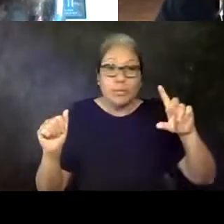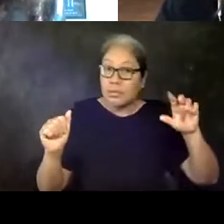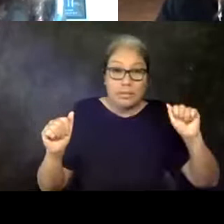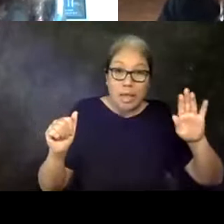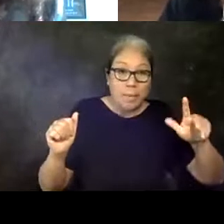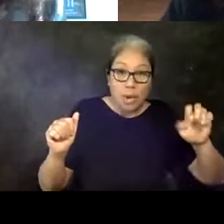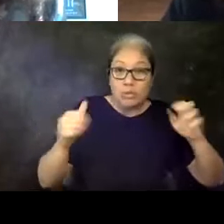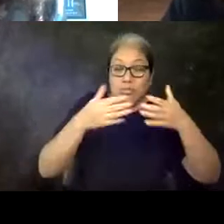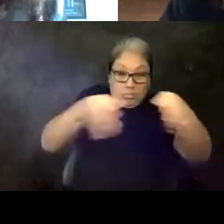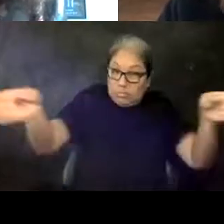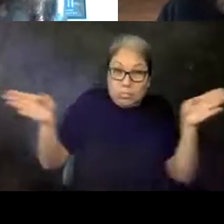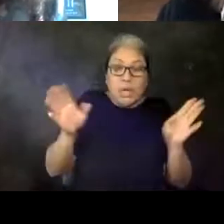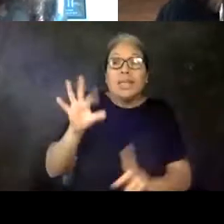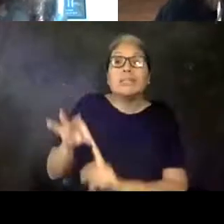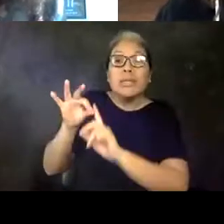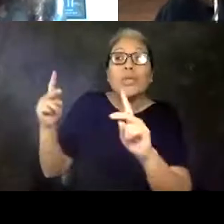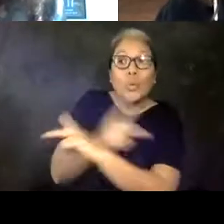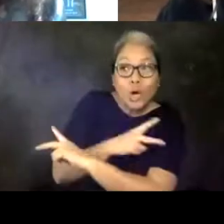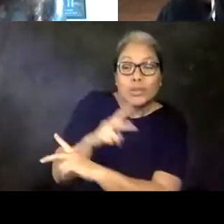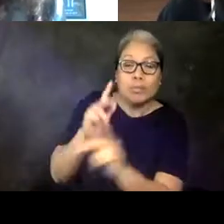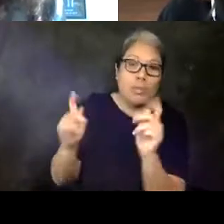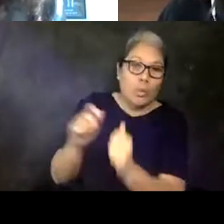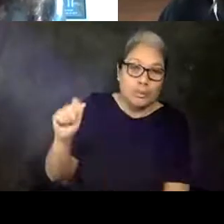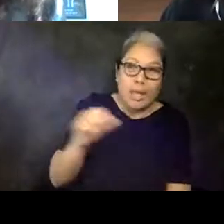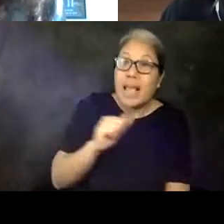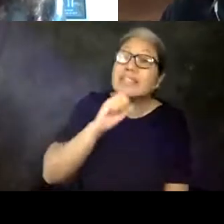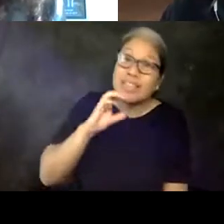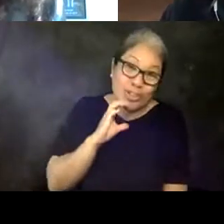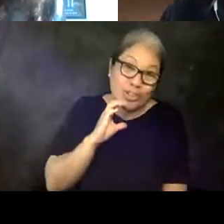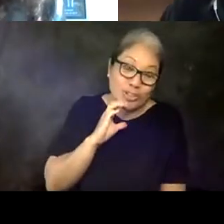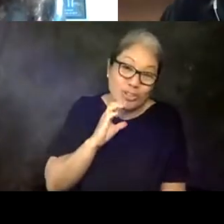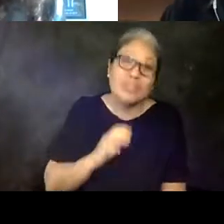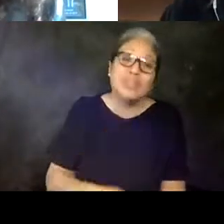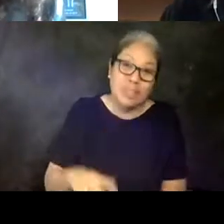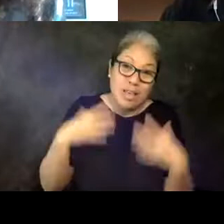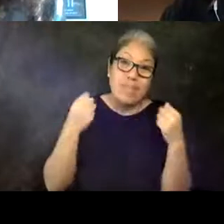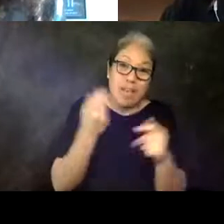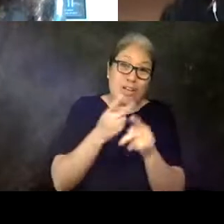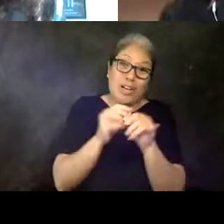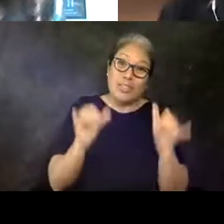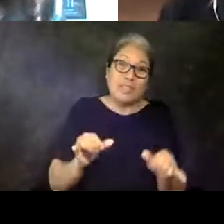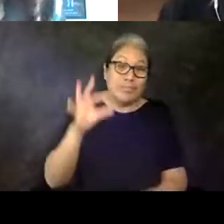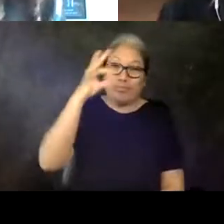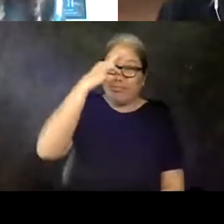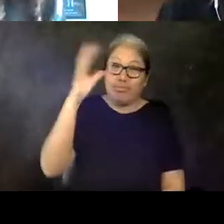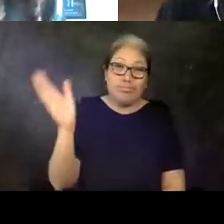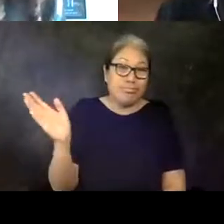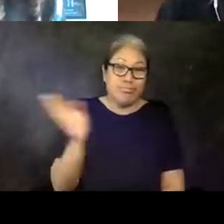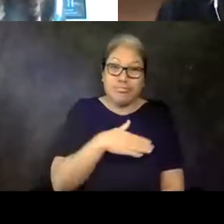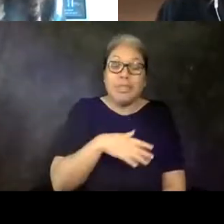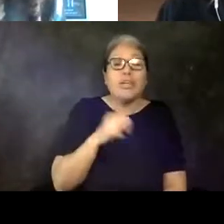with disabilities. And seniors. So I just think that, calling people out